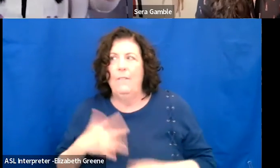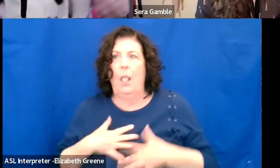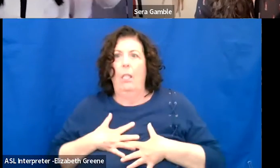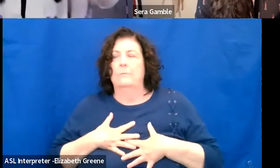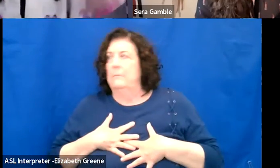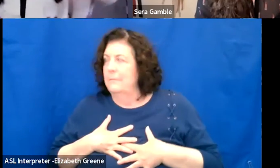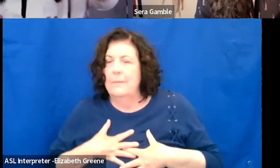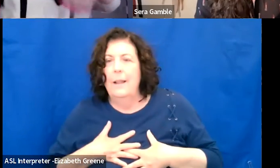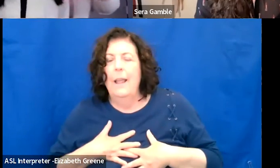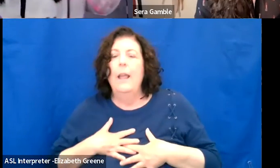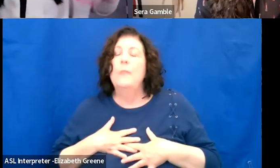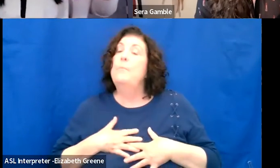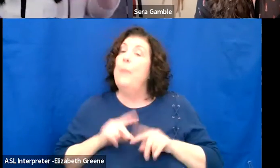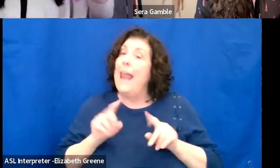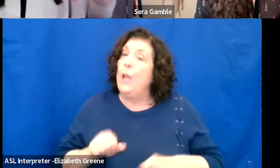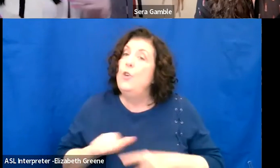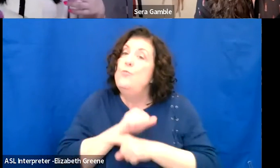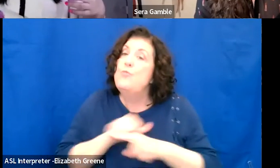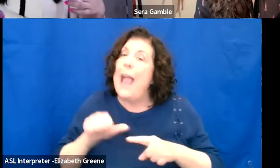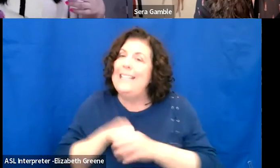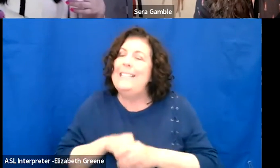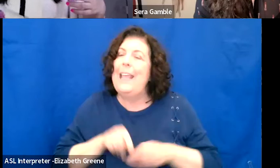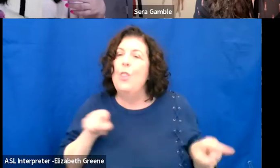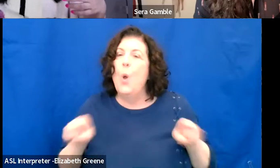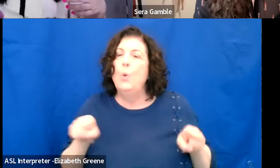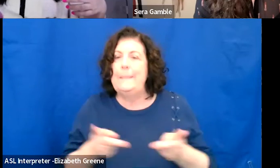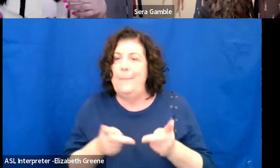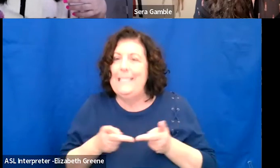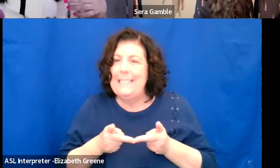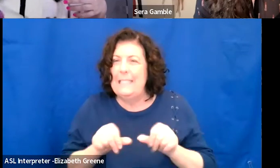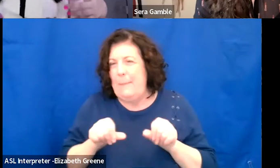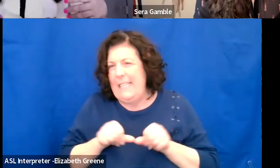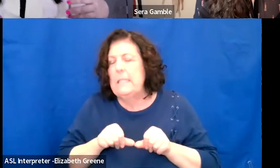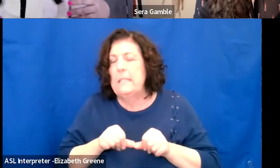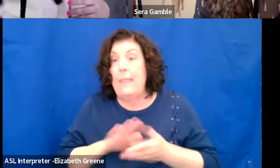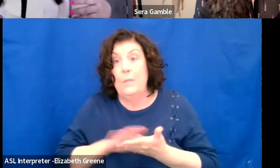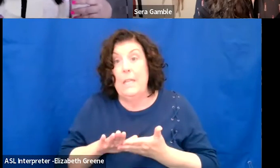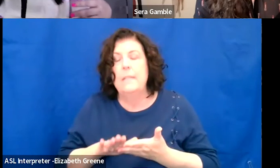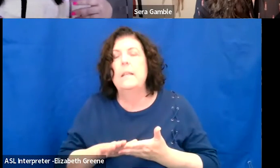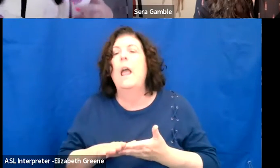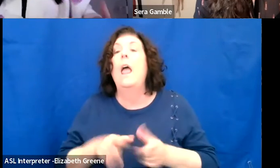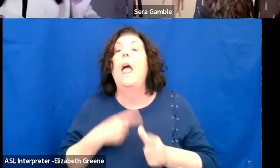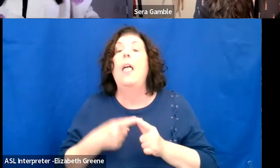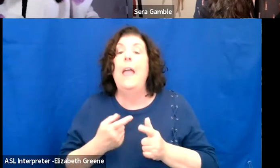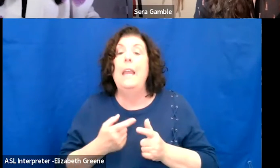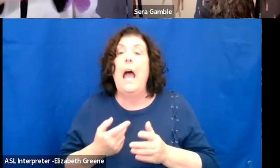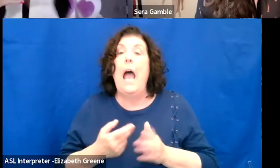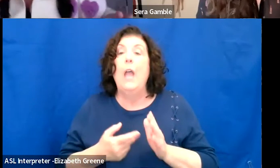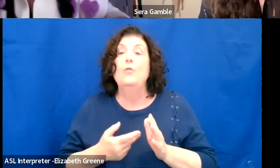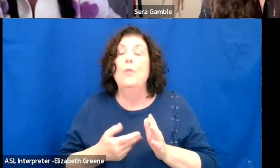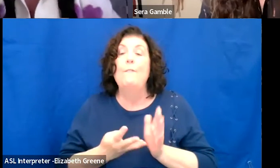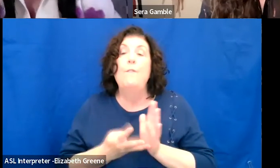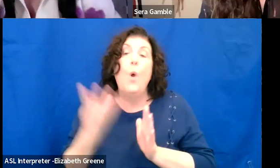I could really practice a little bit more in those spaces, which was really nice. And then I repeated supervising producer 4